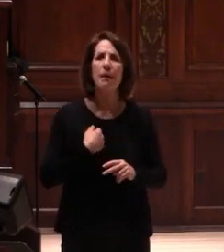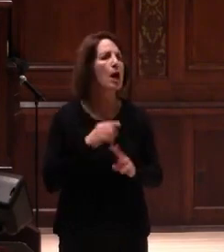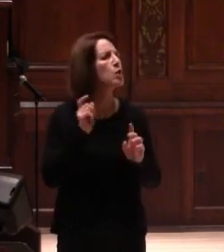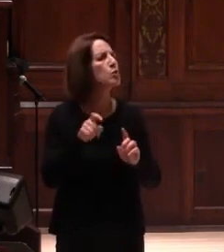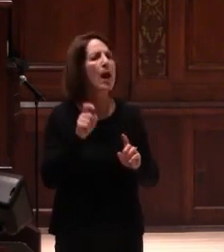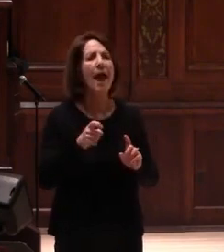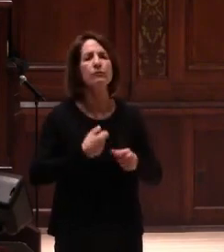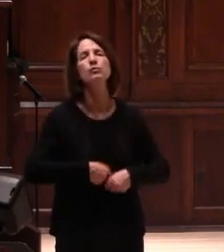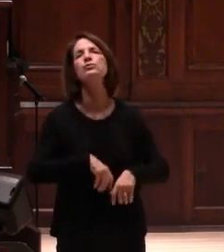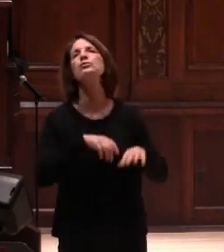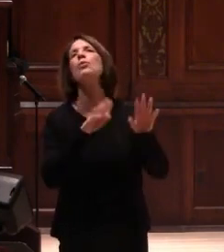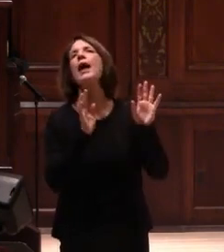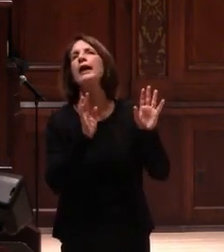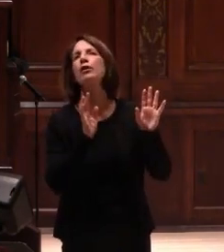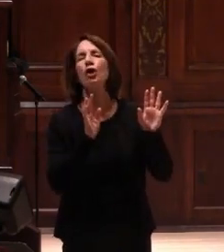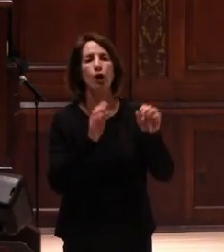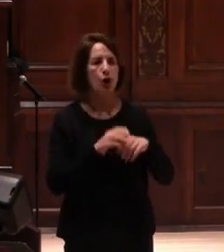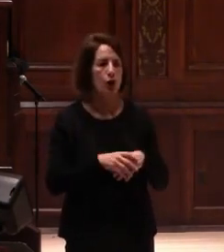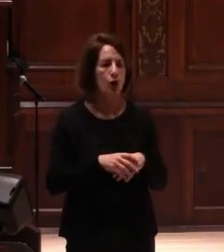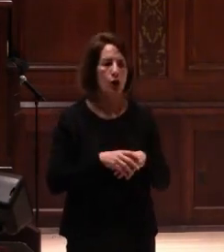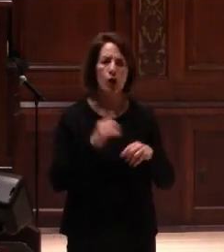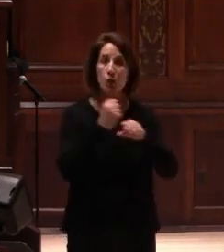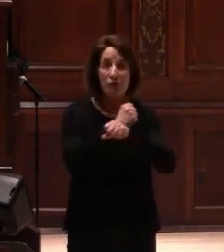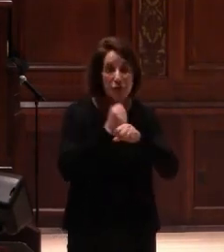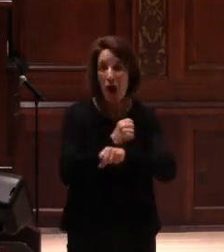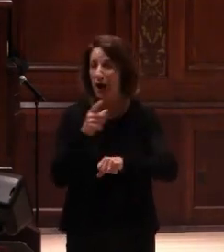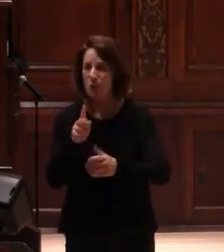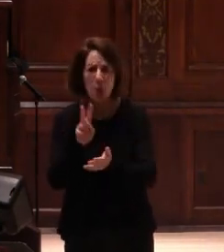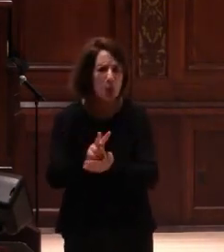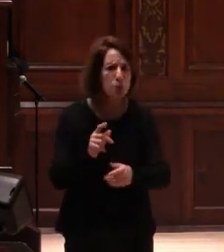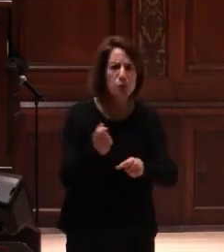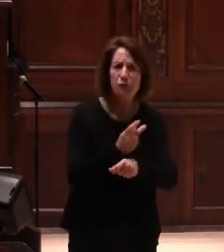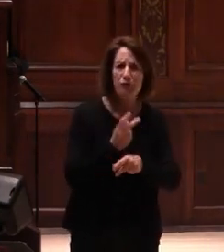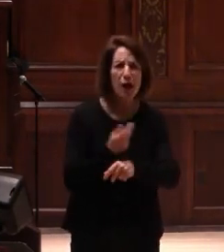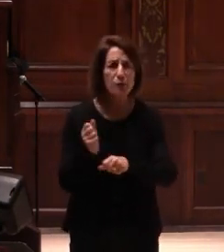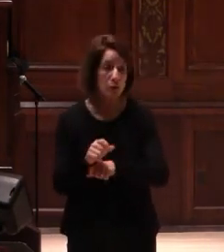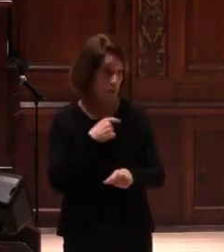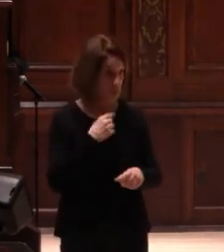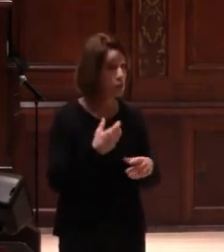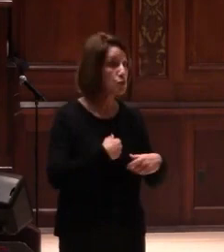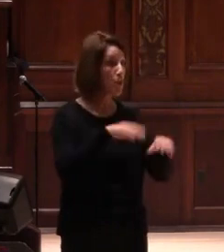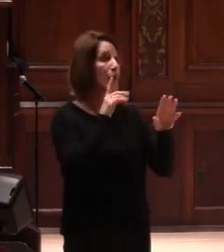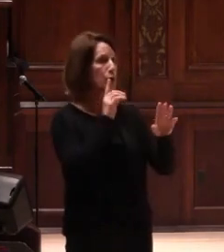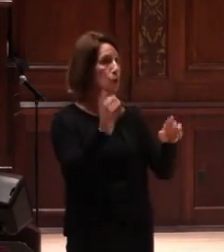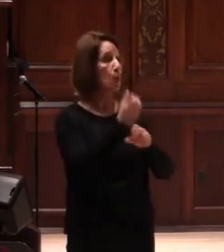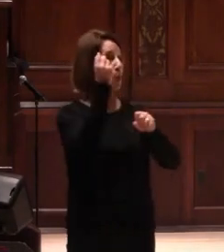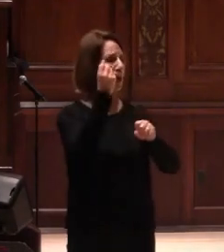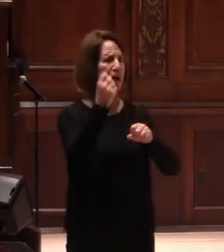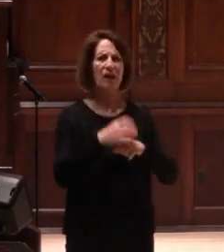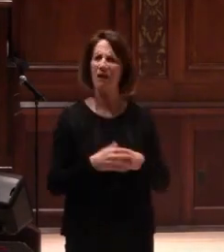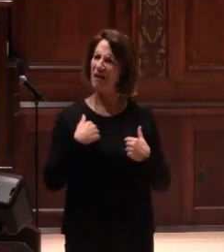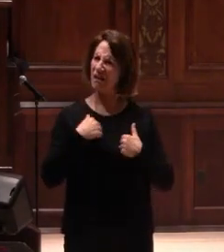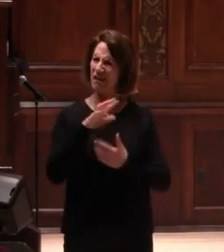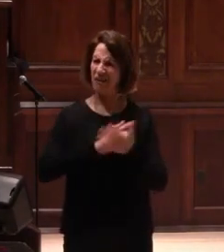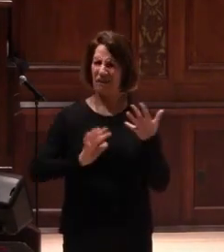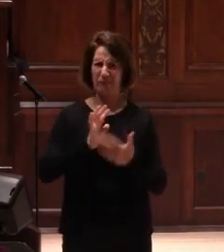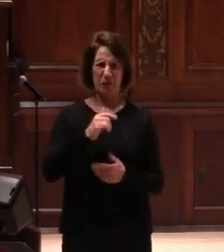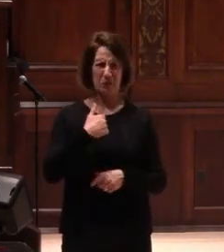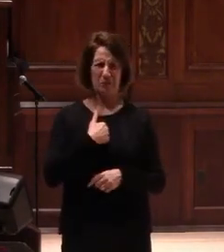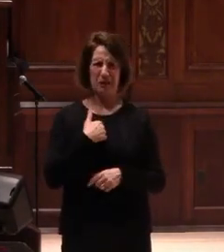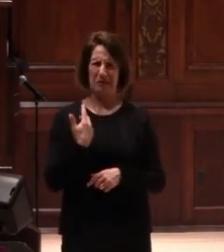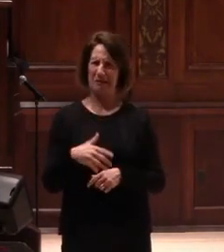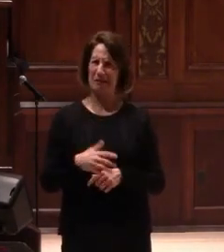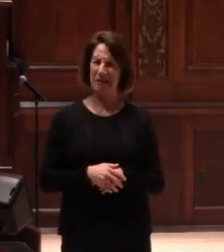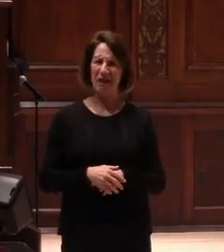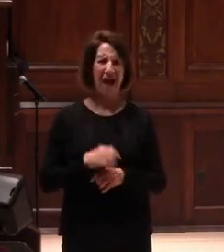to surrender." They'd say, "You fight, you lose. You fight, you lose. You surrender, you win." And that was confusing to me.